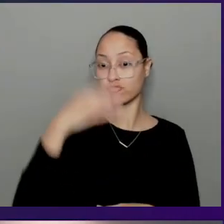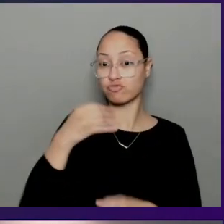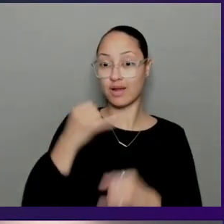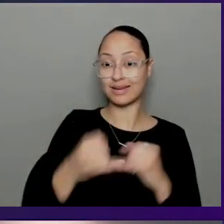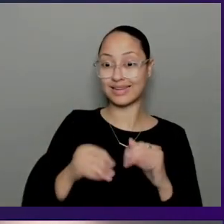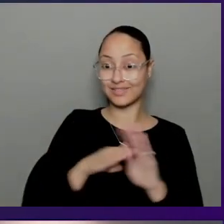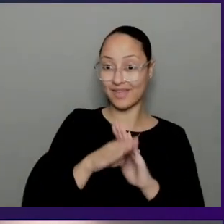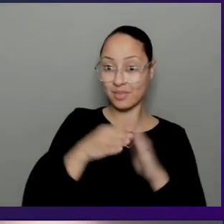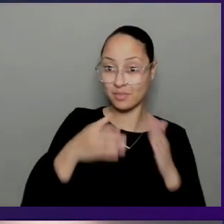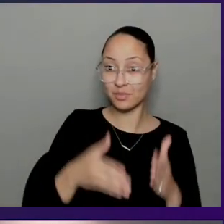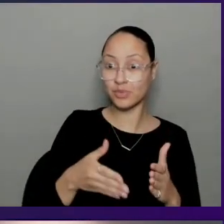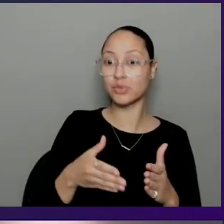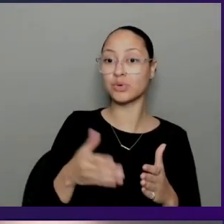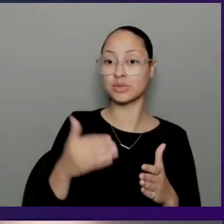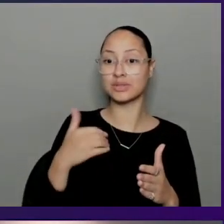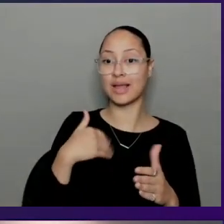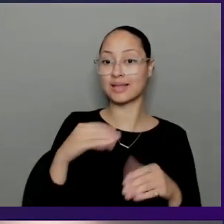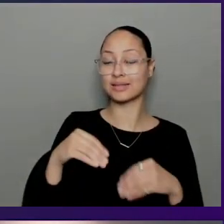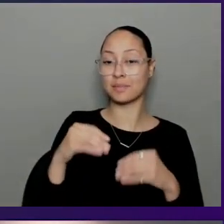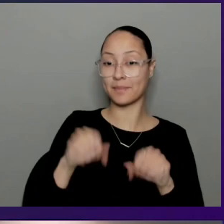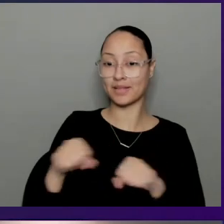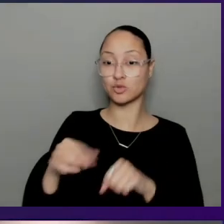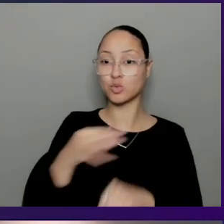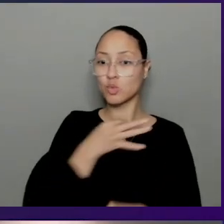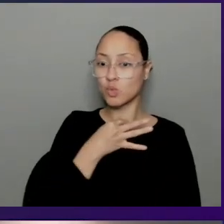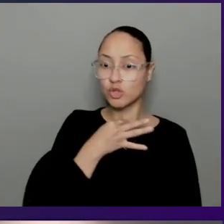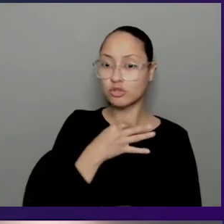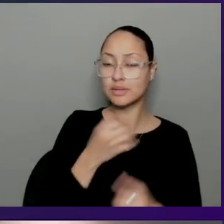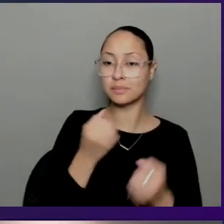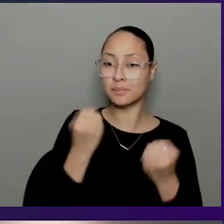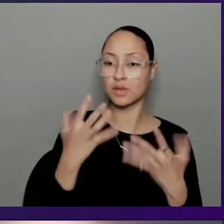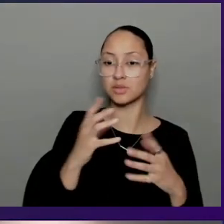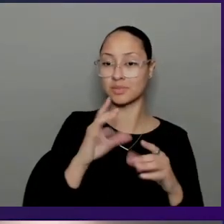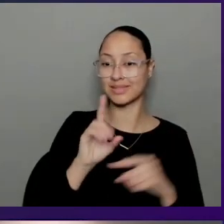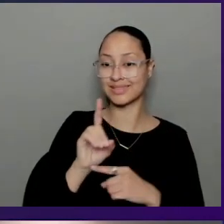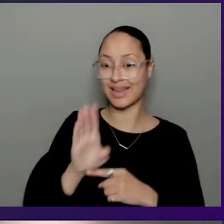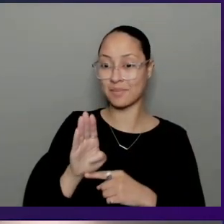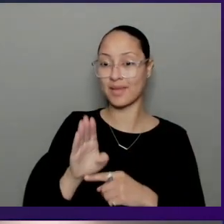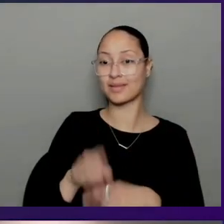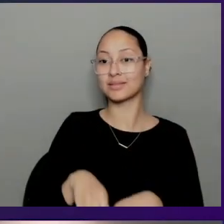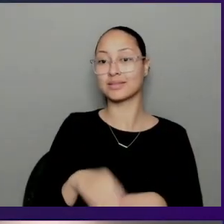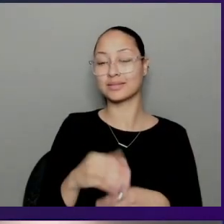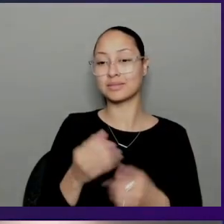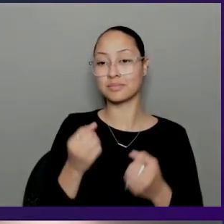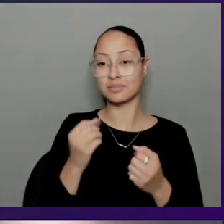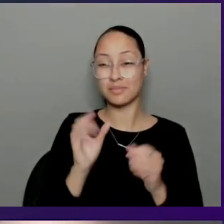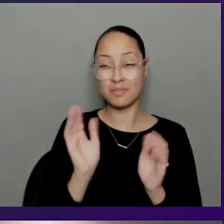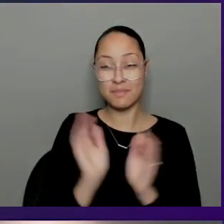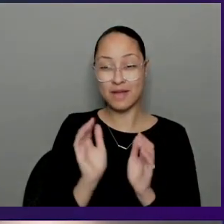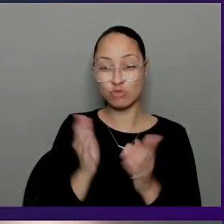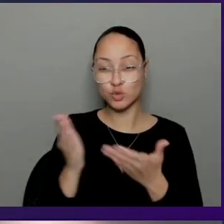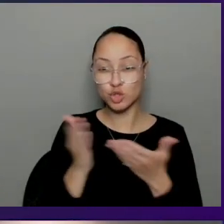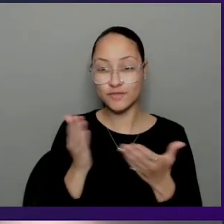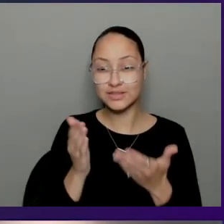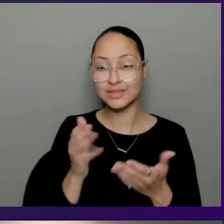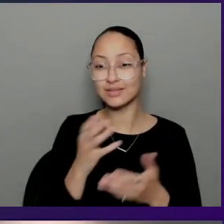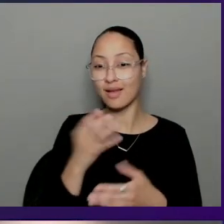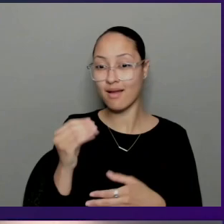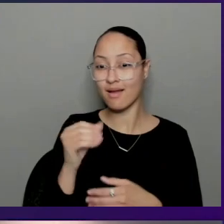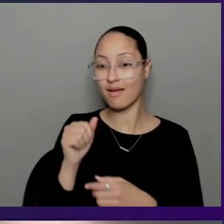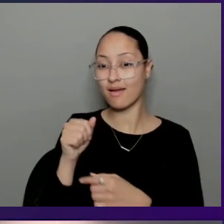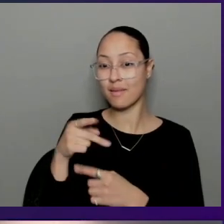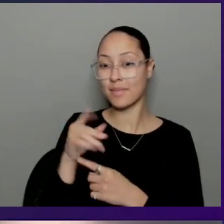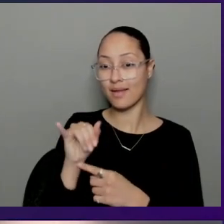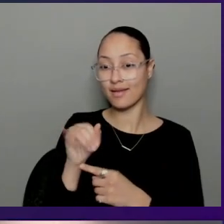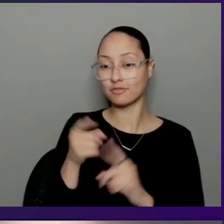databases, microservices, and even other APIs from a single GraphQL endpoint with a single request.